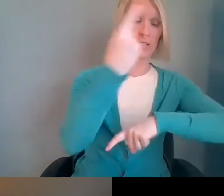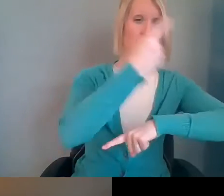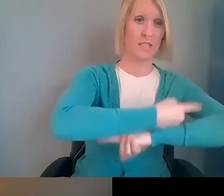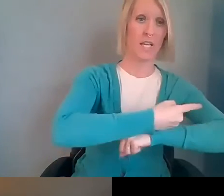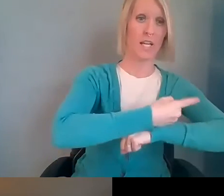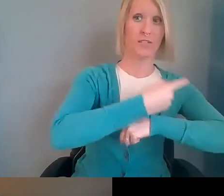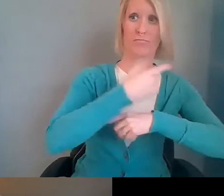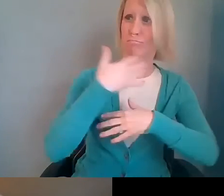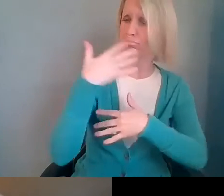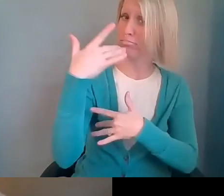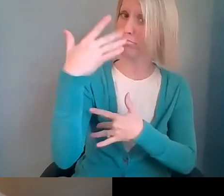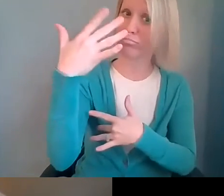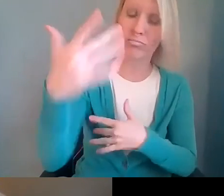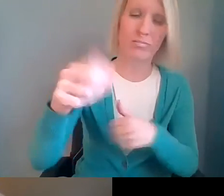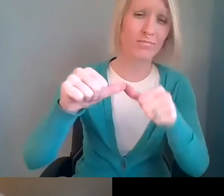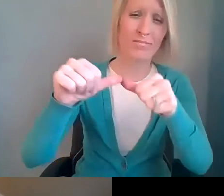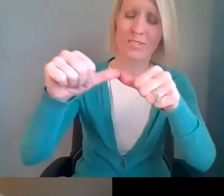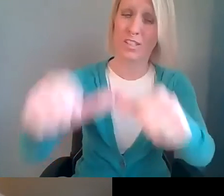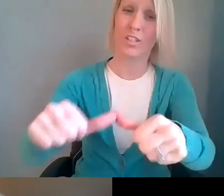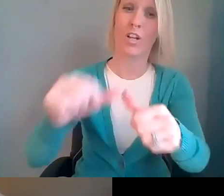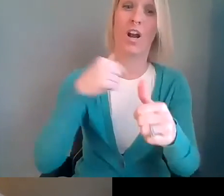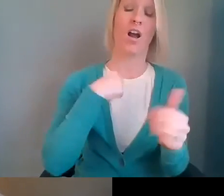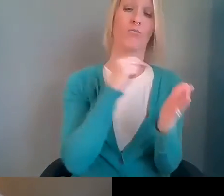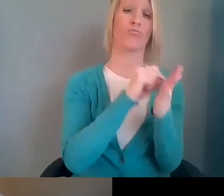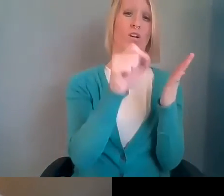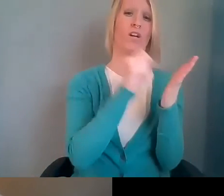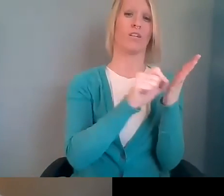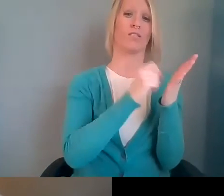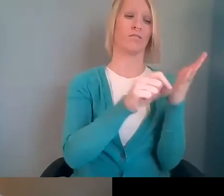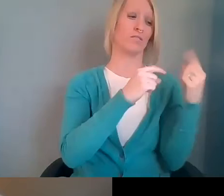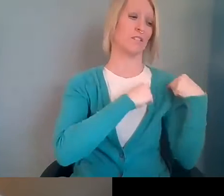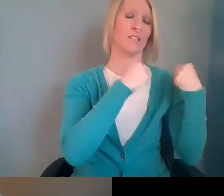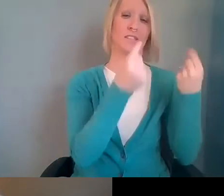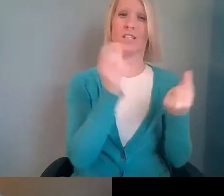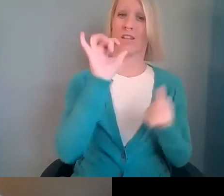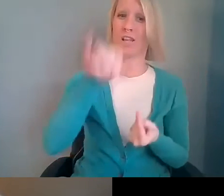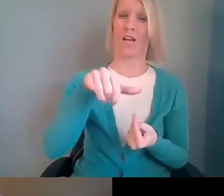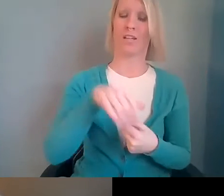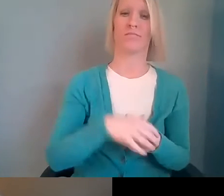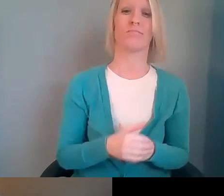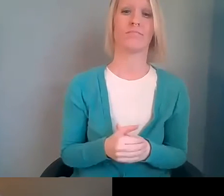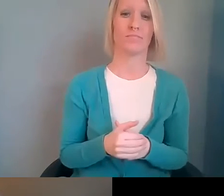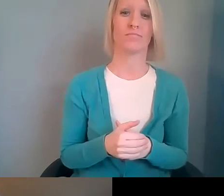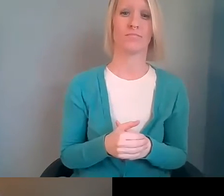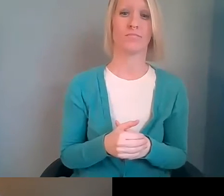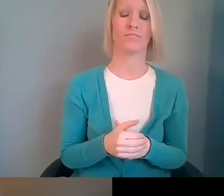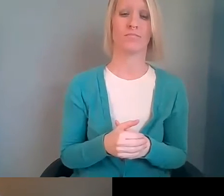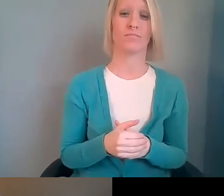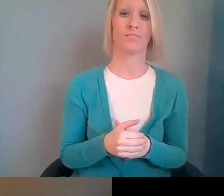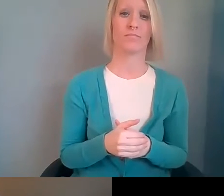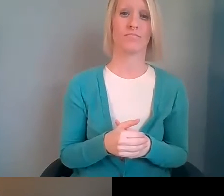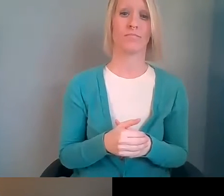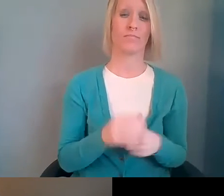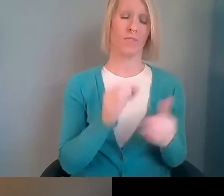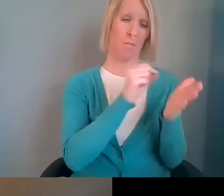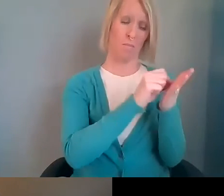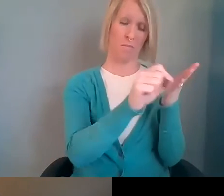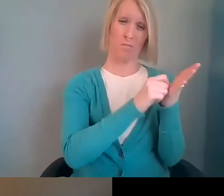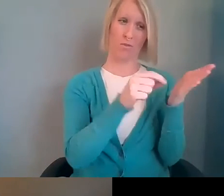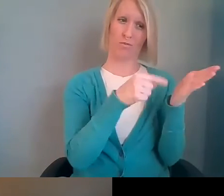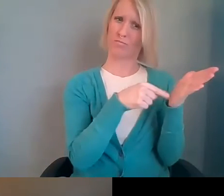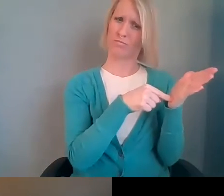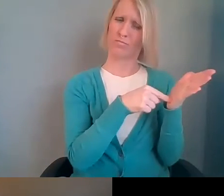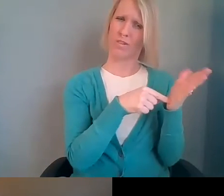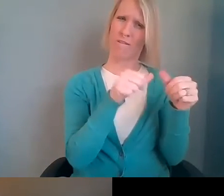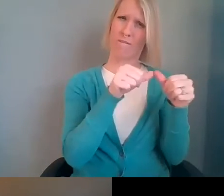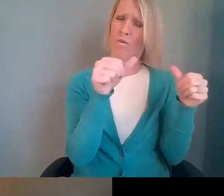Um, I find the journal to be a form of a letter that I write to myself and